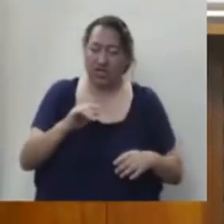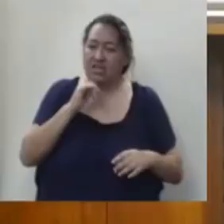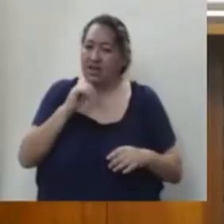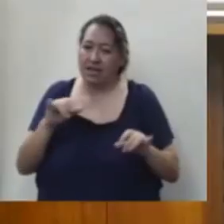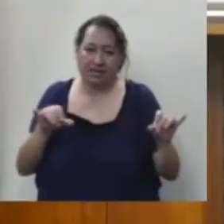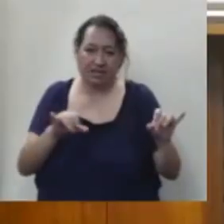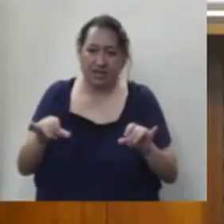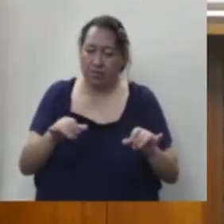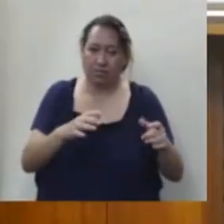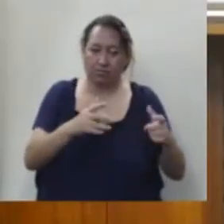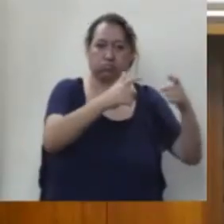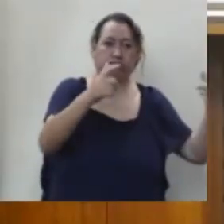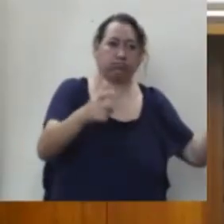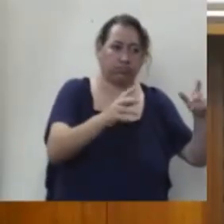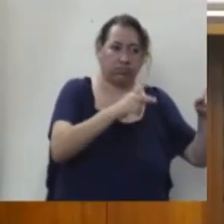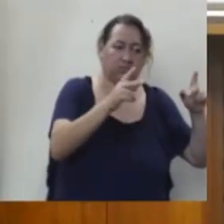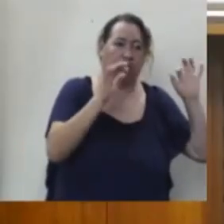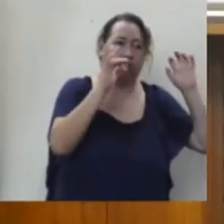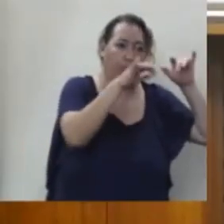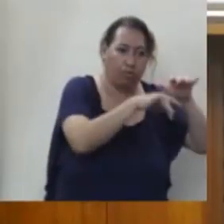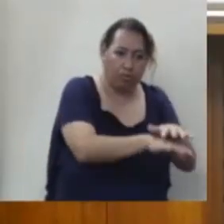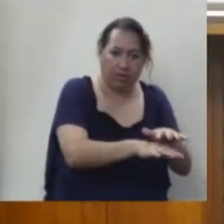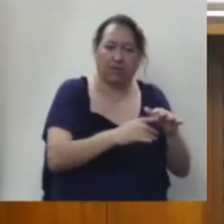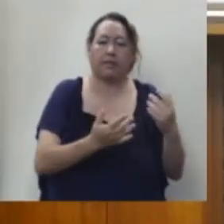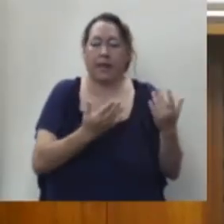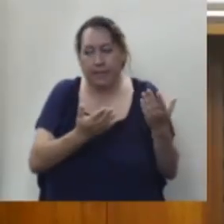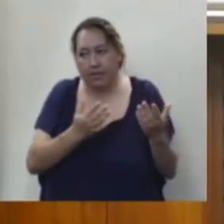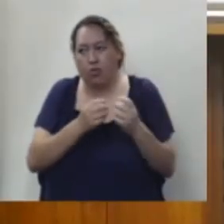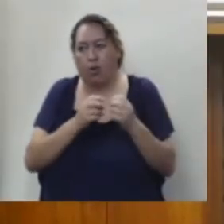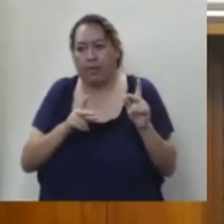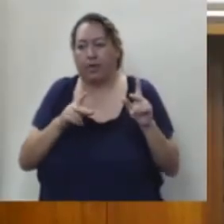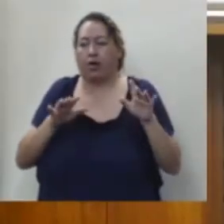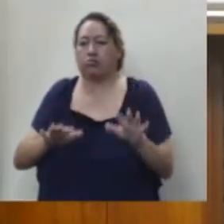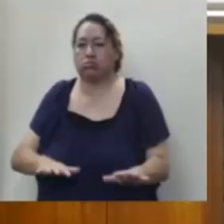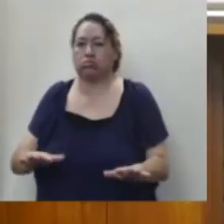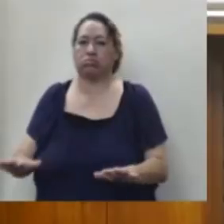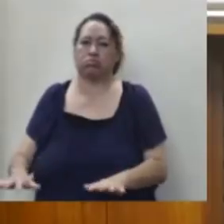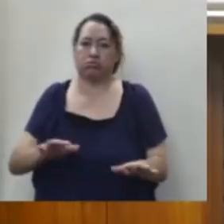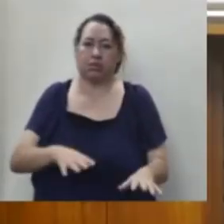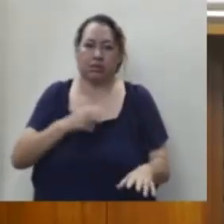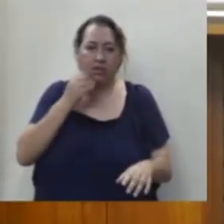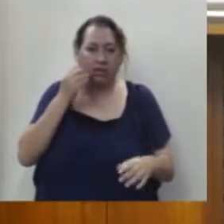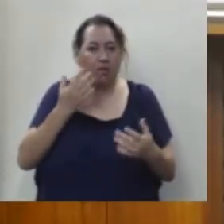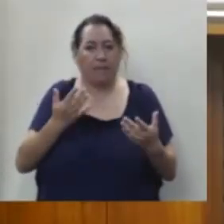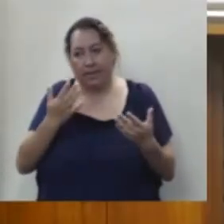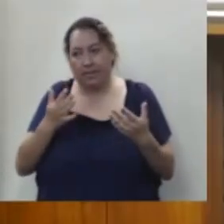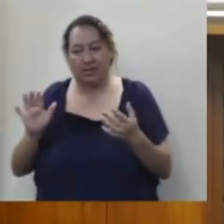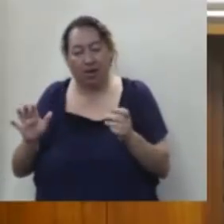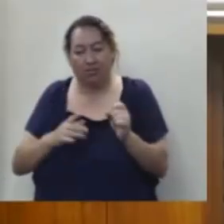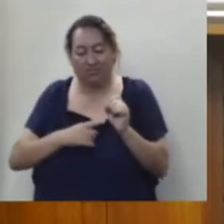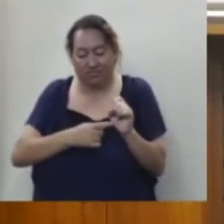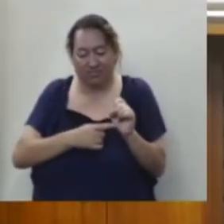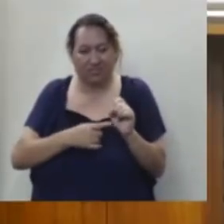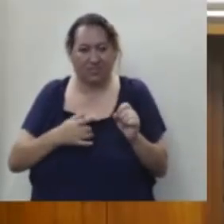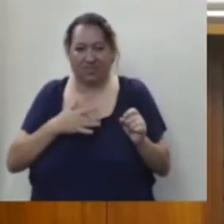them may just be settling at home. And again, because their symptoms are very mild, they feel that they're going to just weather